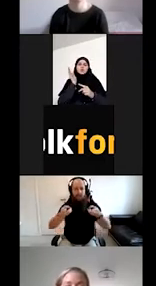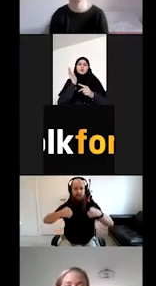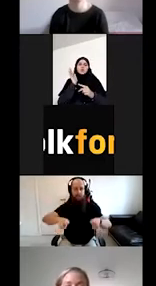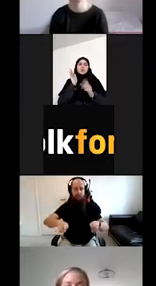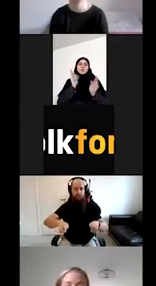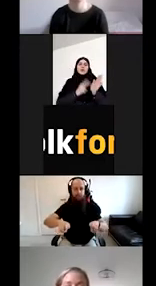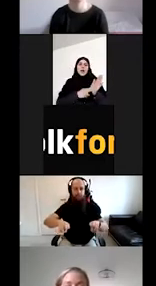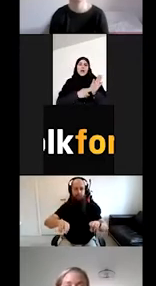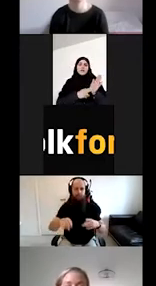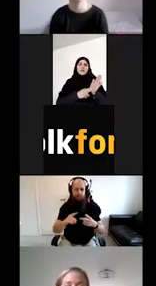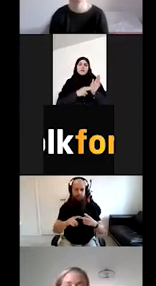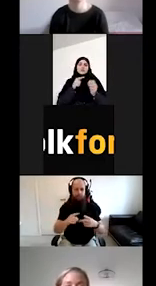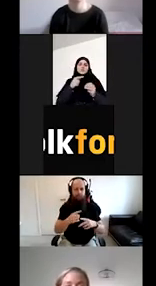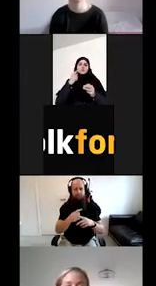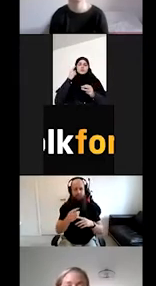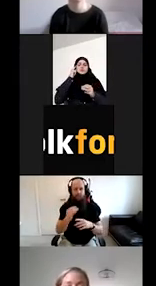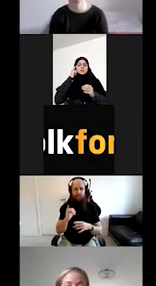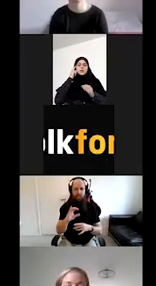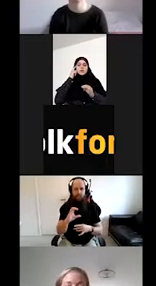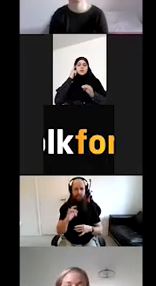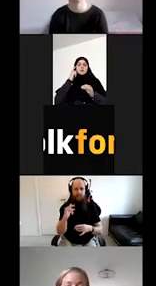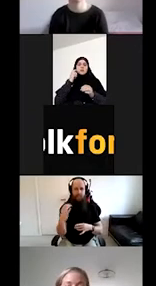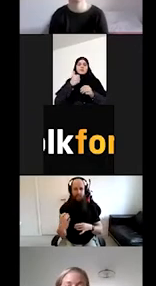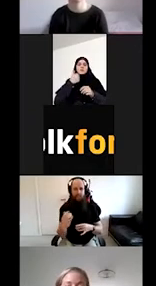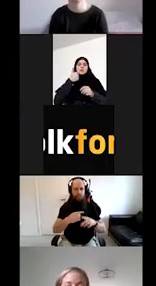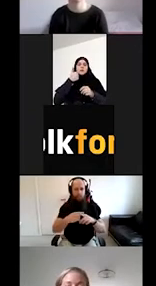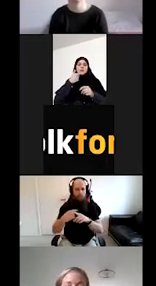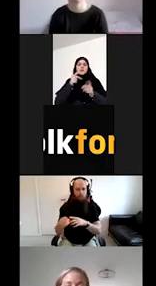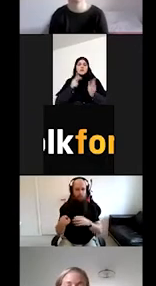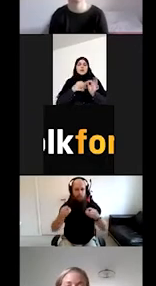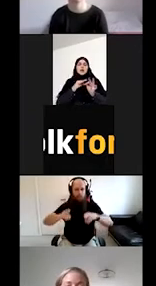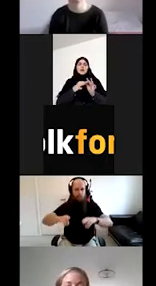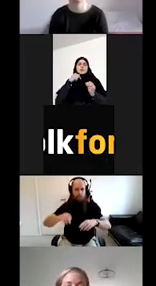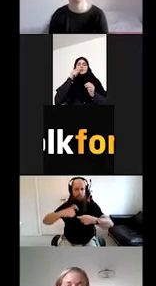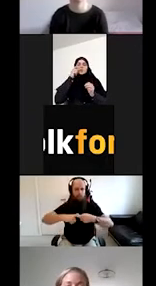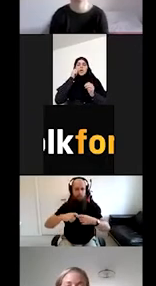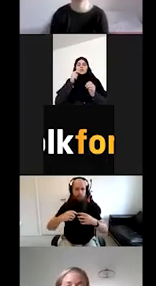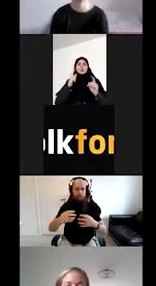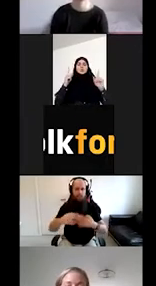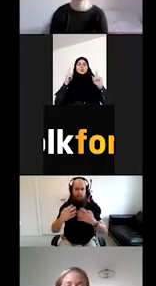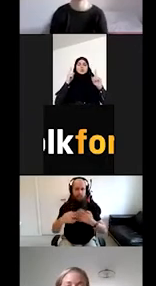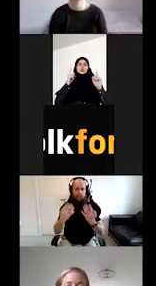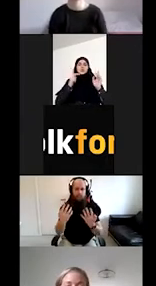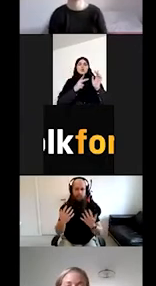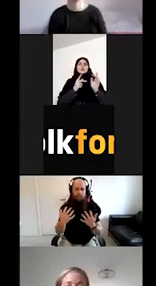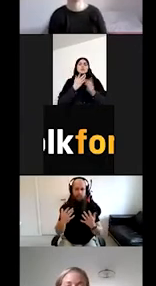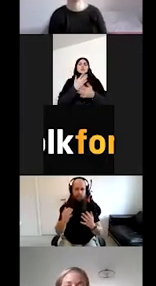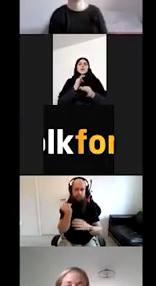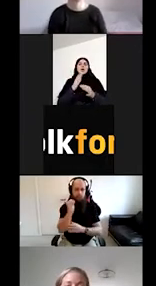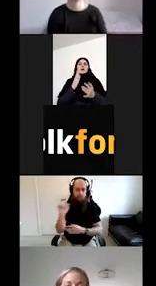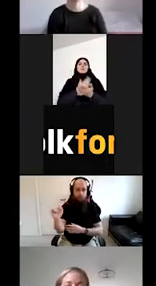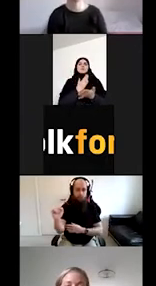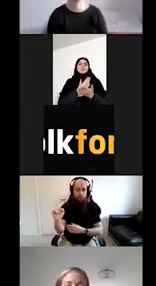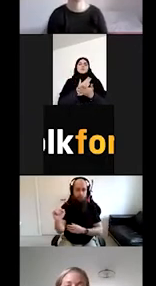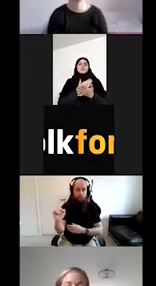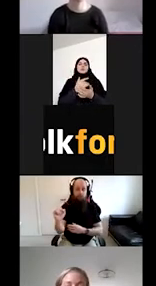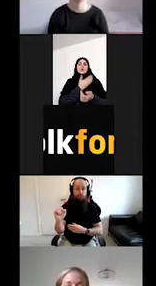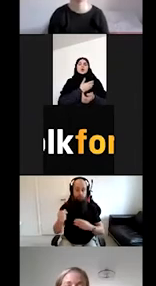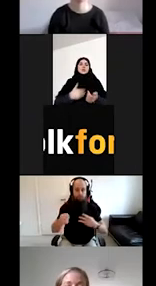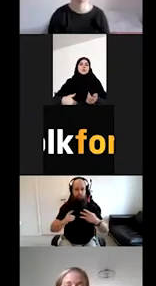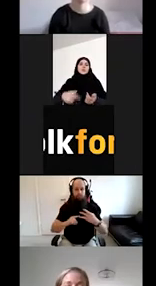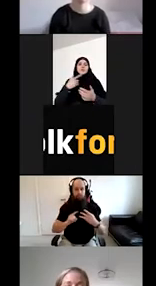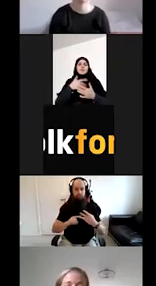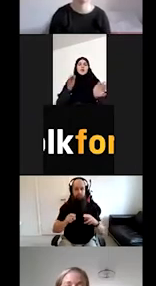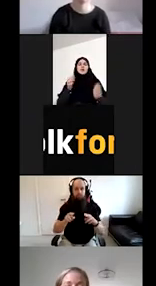war crime prosecutions. And then, of course, a lot of institutional reforms that were meant to secure